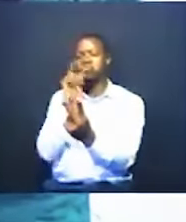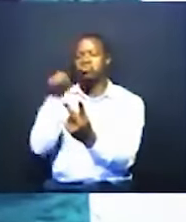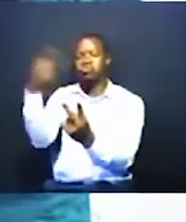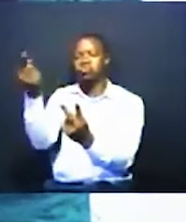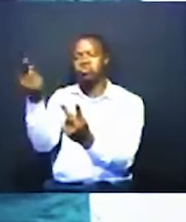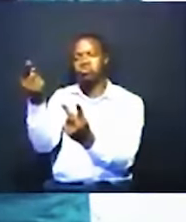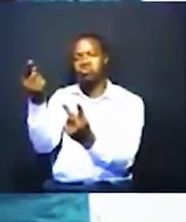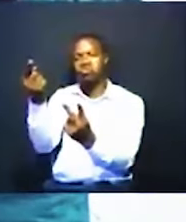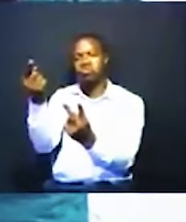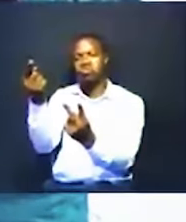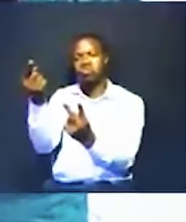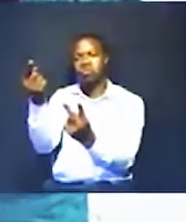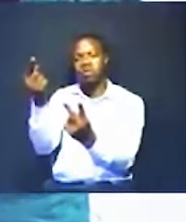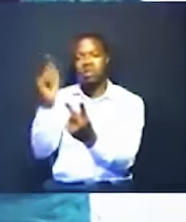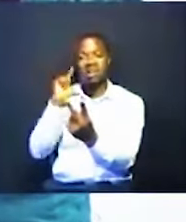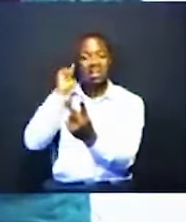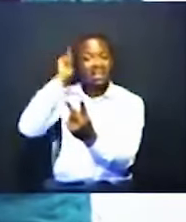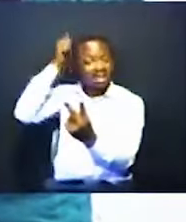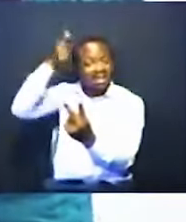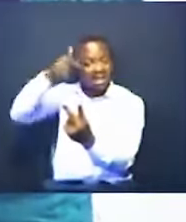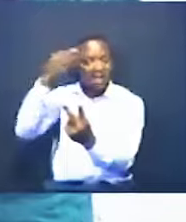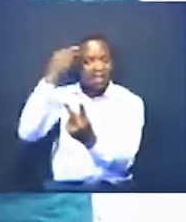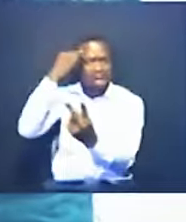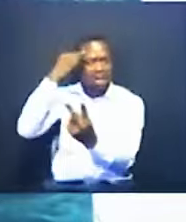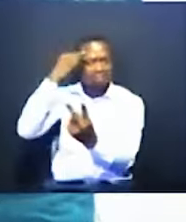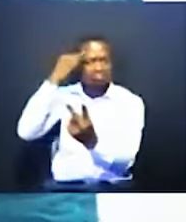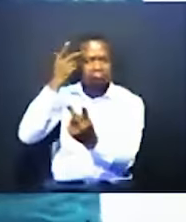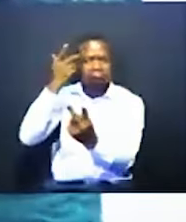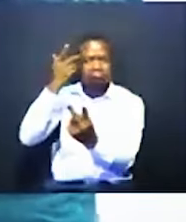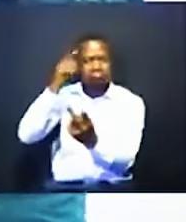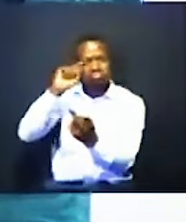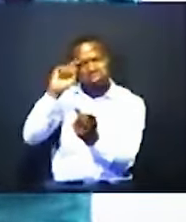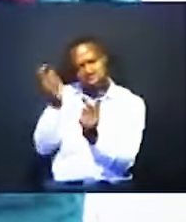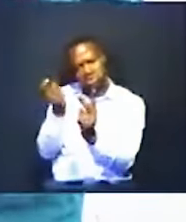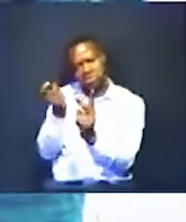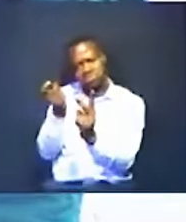answer. But later changed his mind and went.